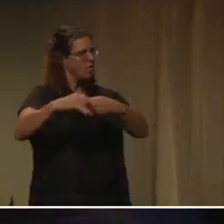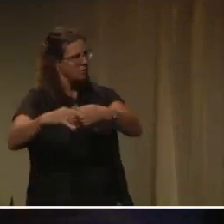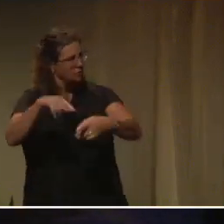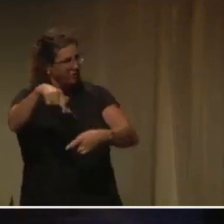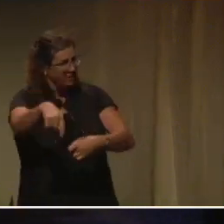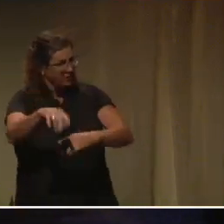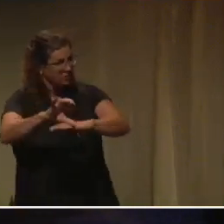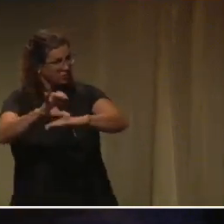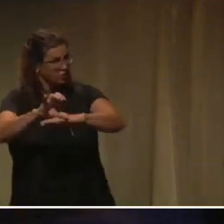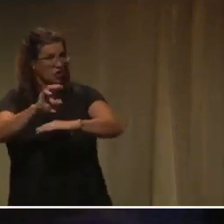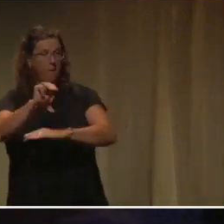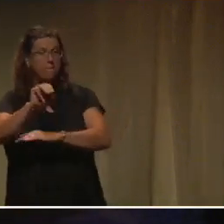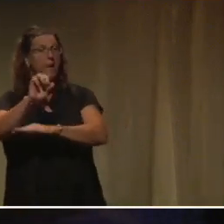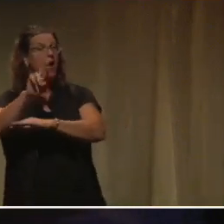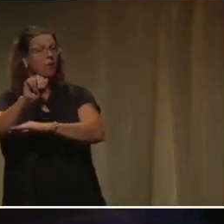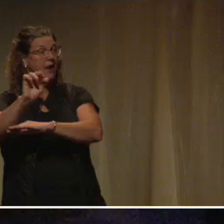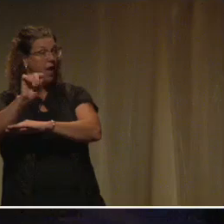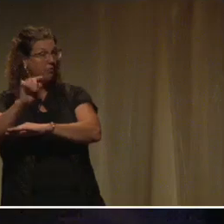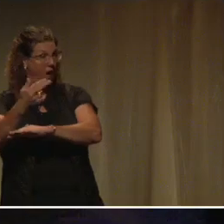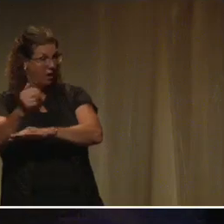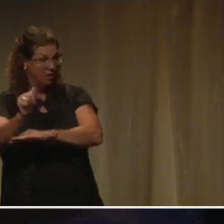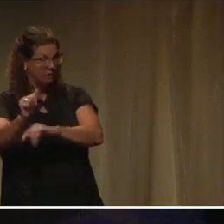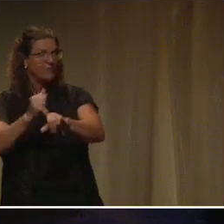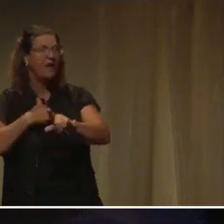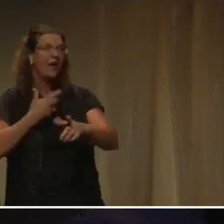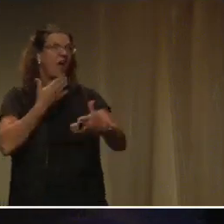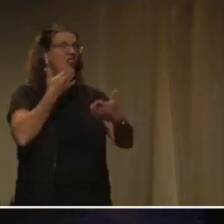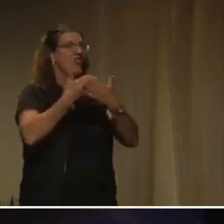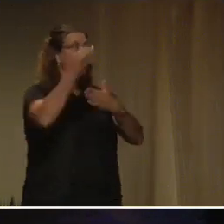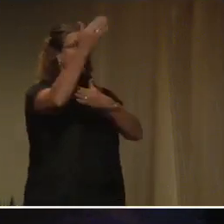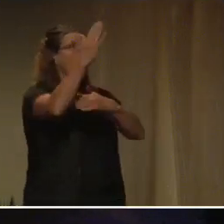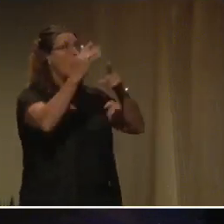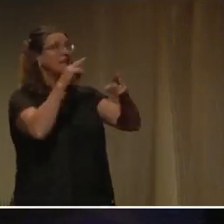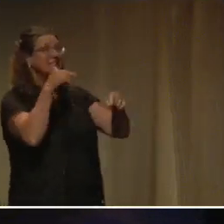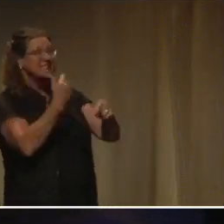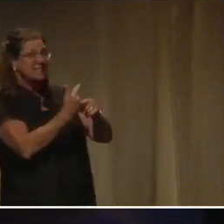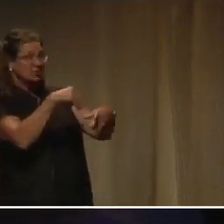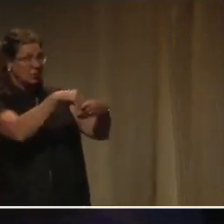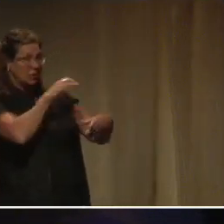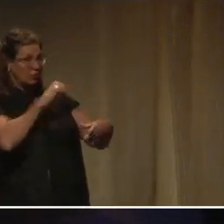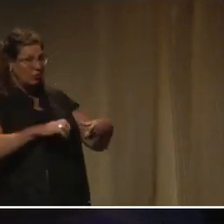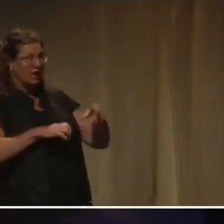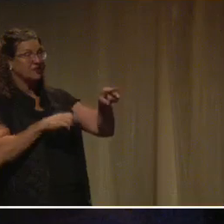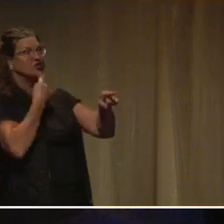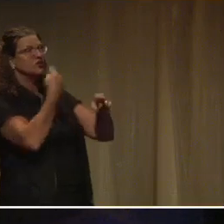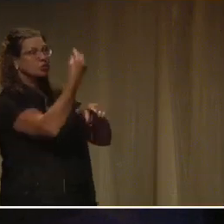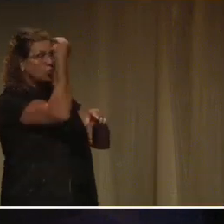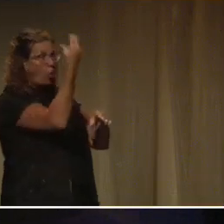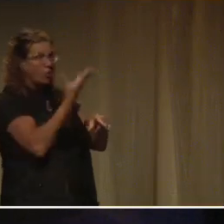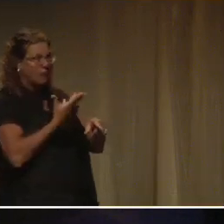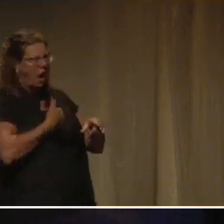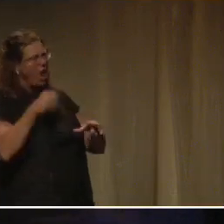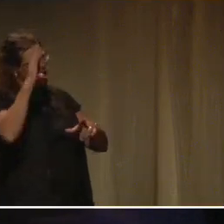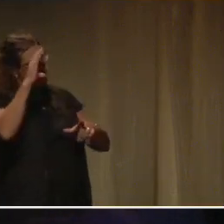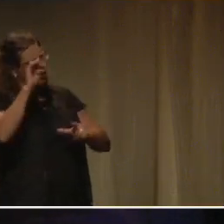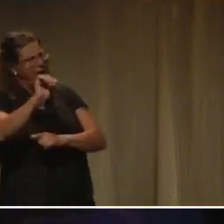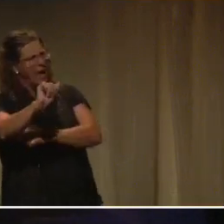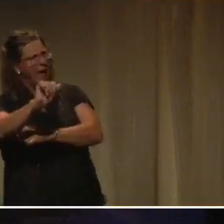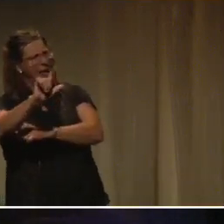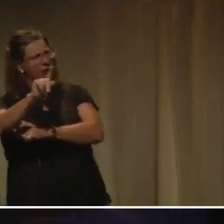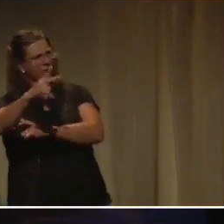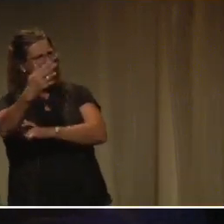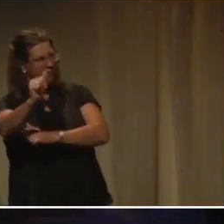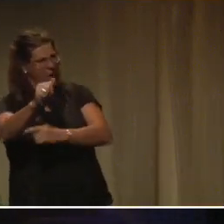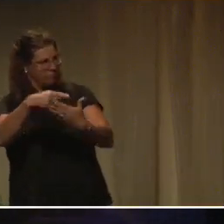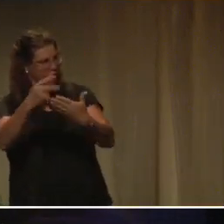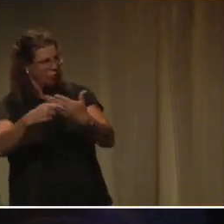Maranatha. Thank goodness, a sister in Christ, she suggested I look for an Alpha program, and I found one that